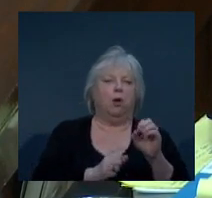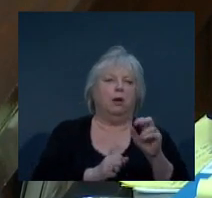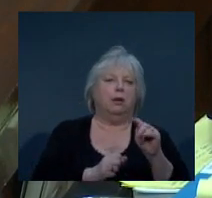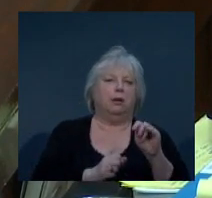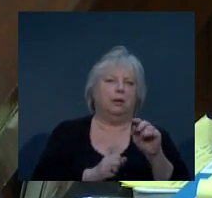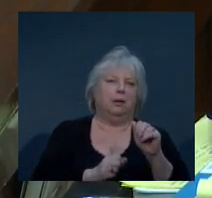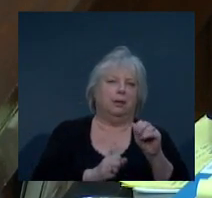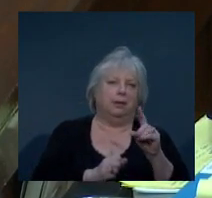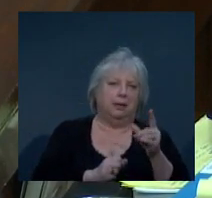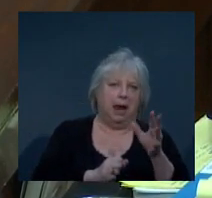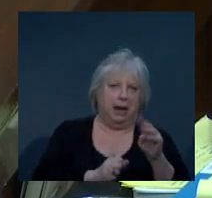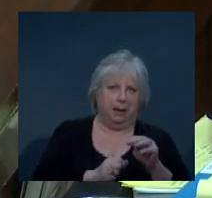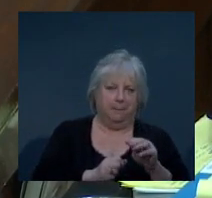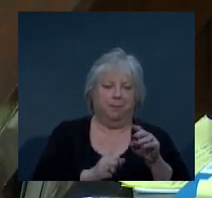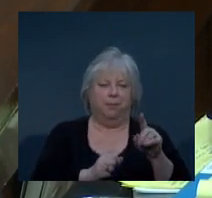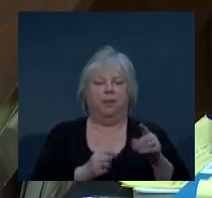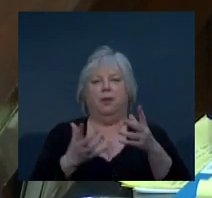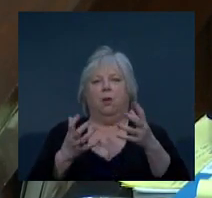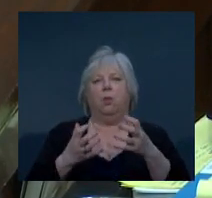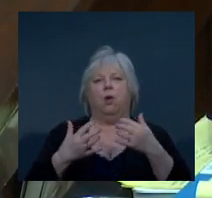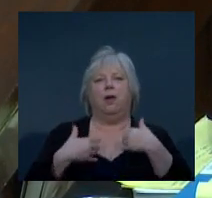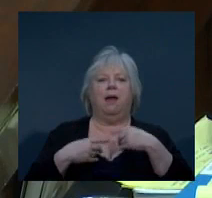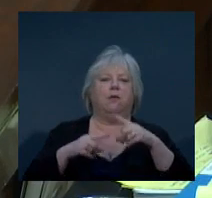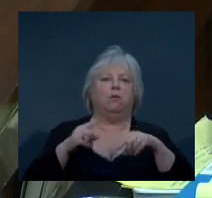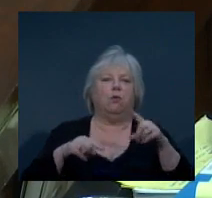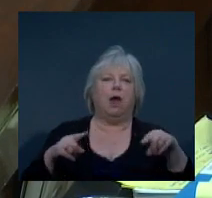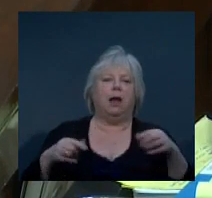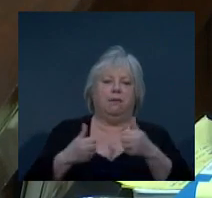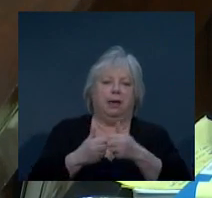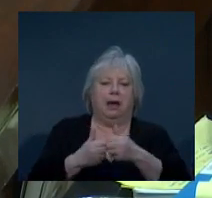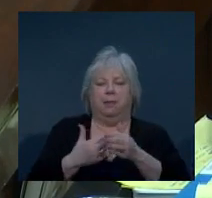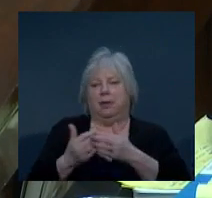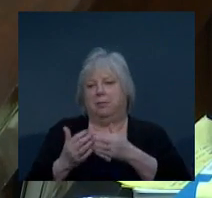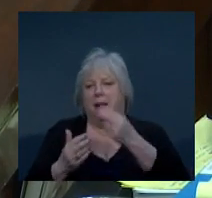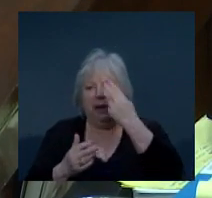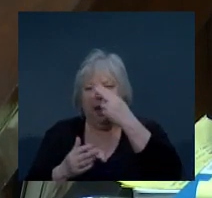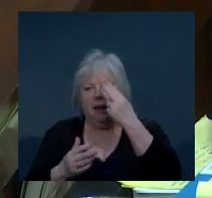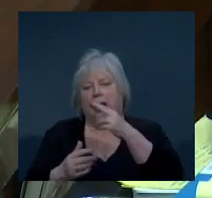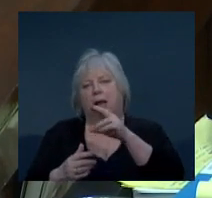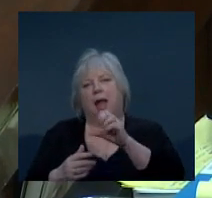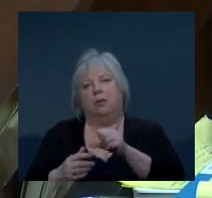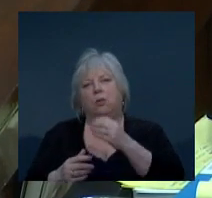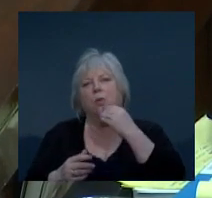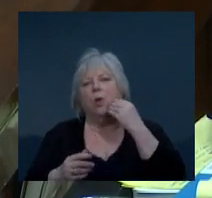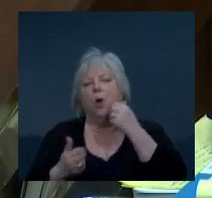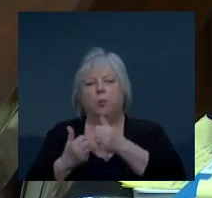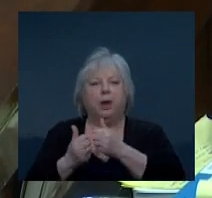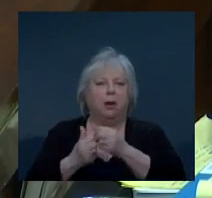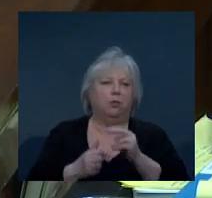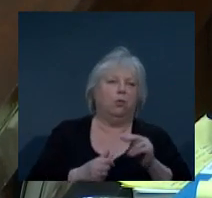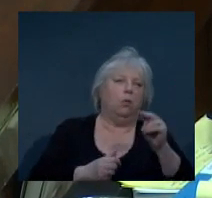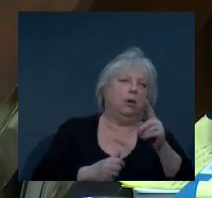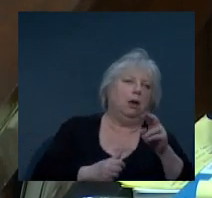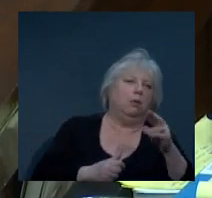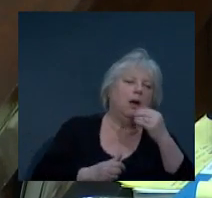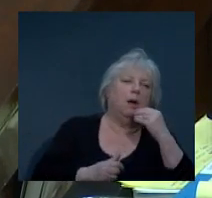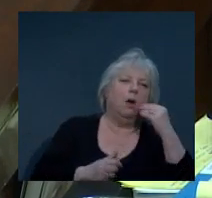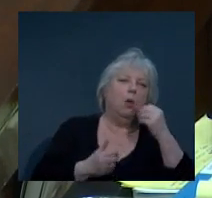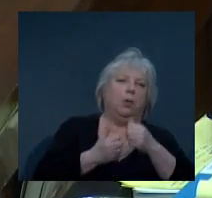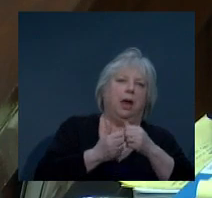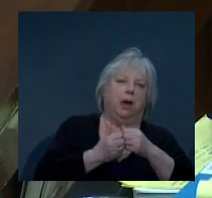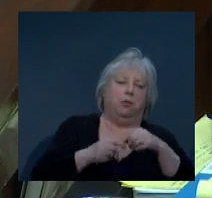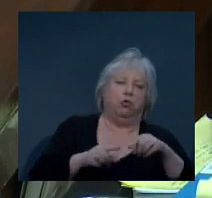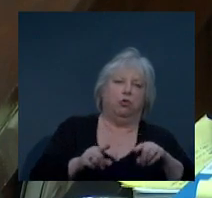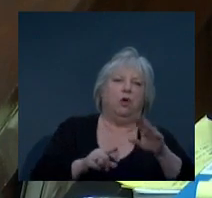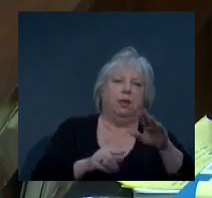War Memorial Stadium wishes to have games of various kinds, or whether it's Catholic High School's home games, North Little Rock's home games. When they were